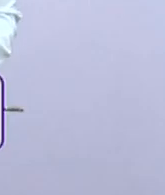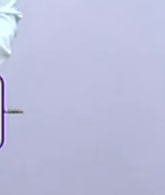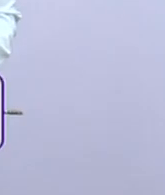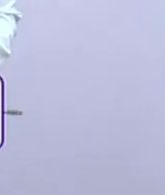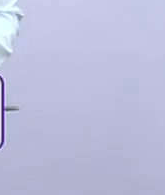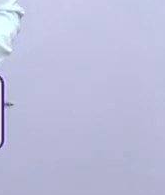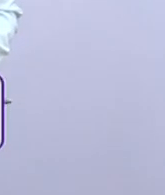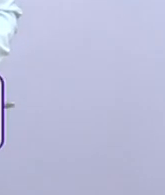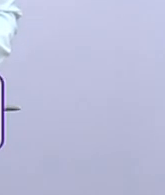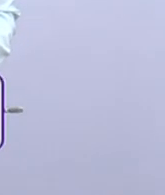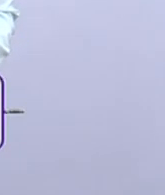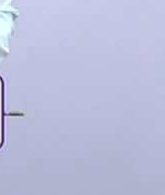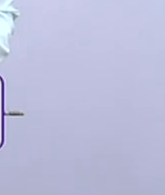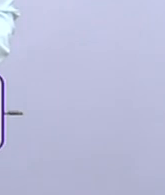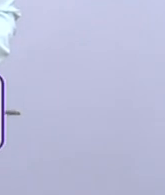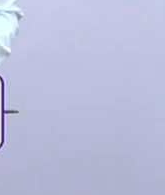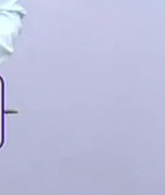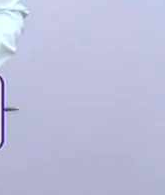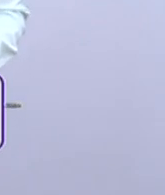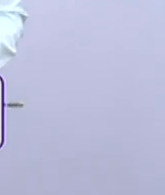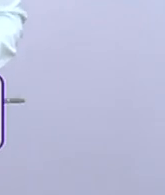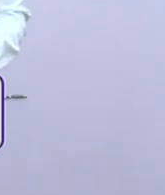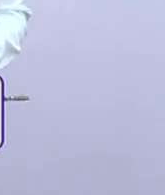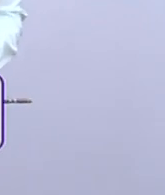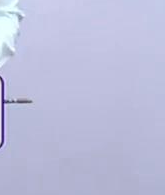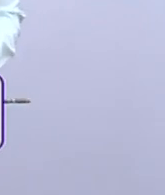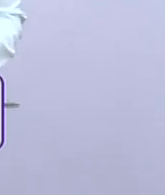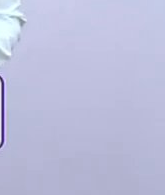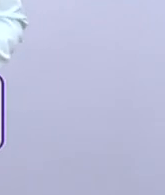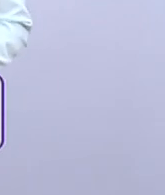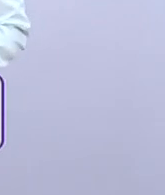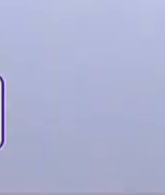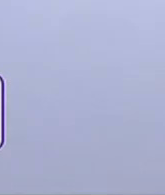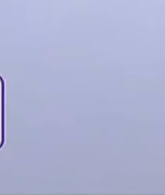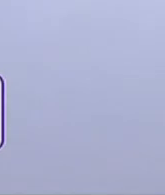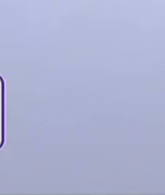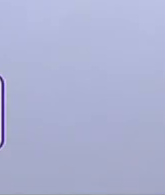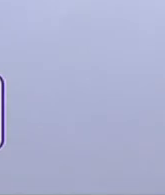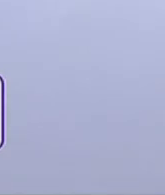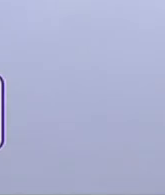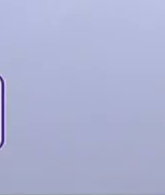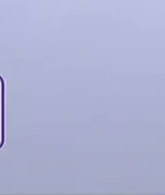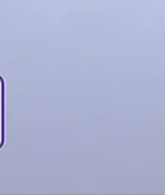A. Were you right? Good job.